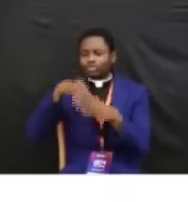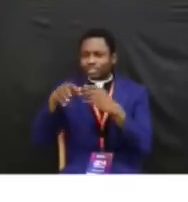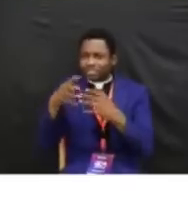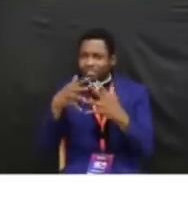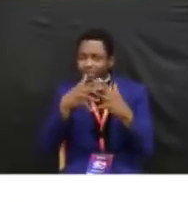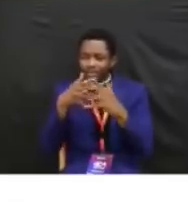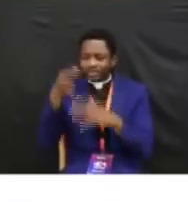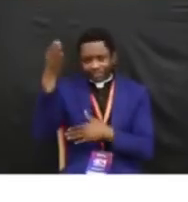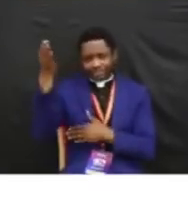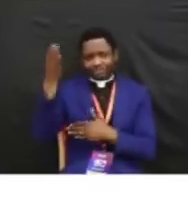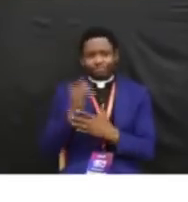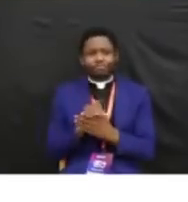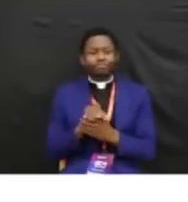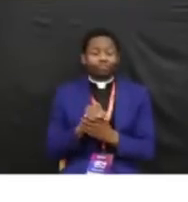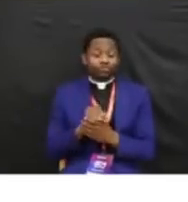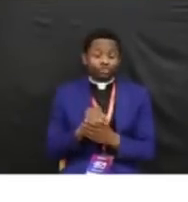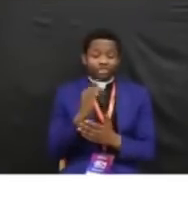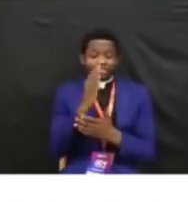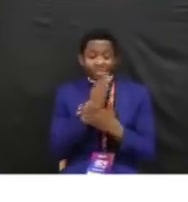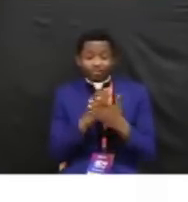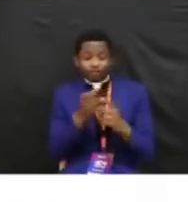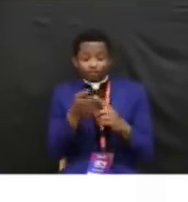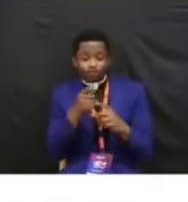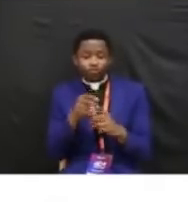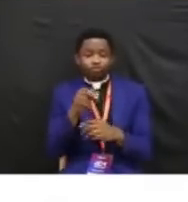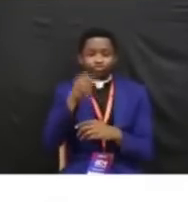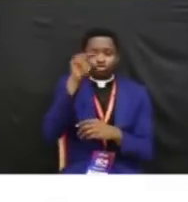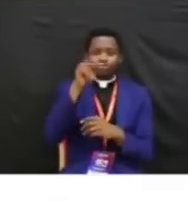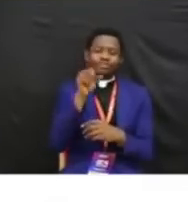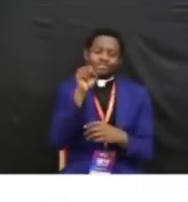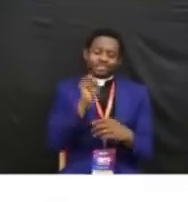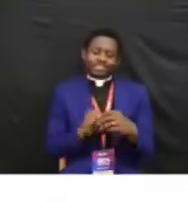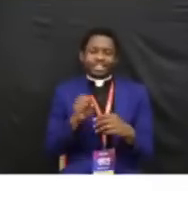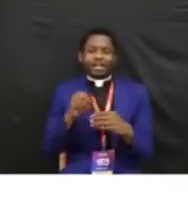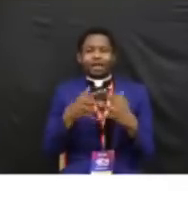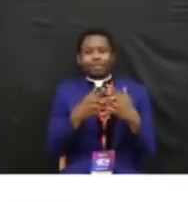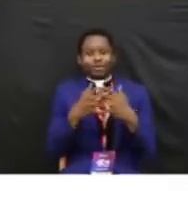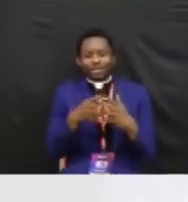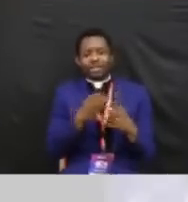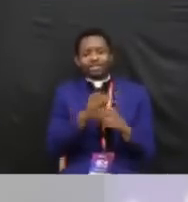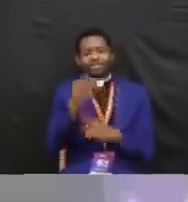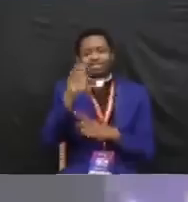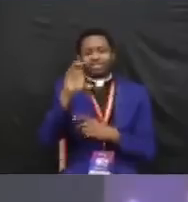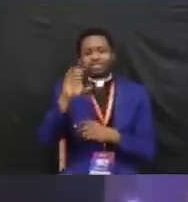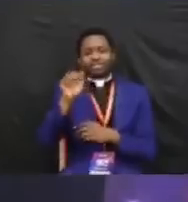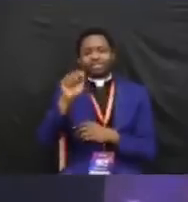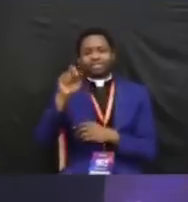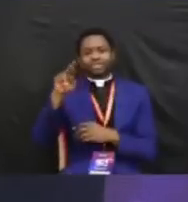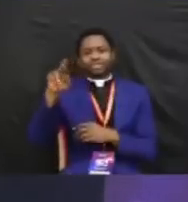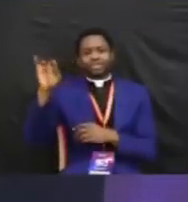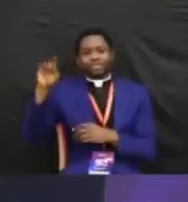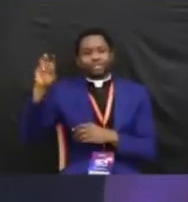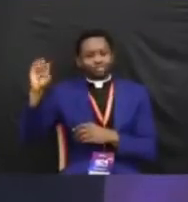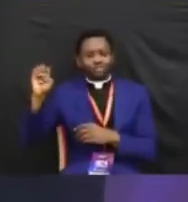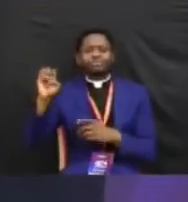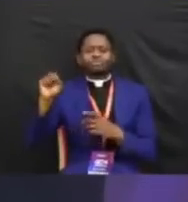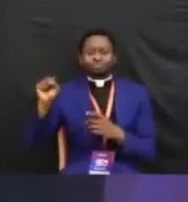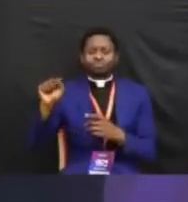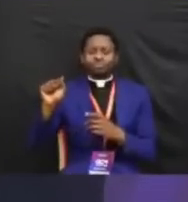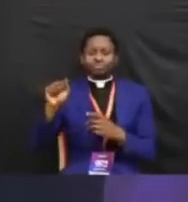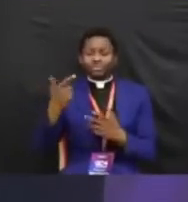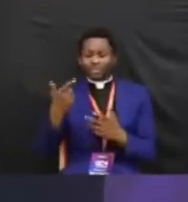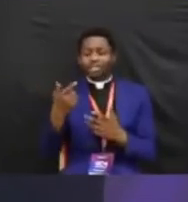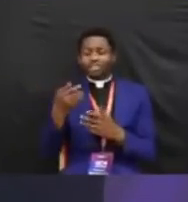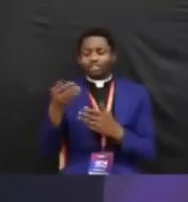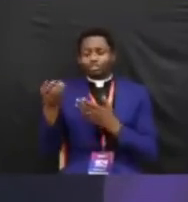of the North and South Americas and the Caribbeans. Programs offered at BPBS included